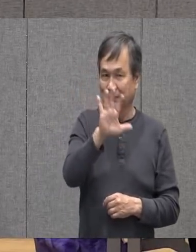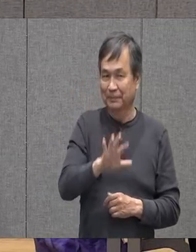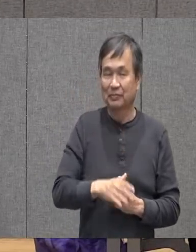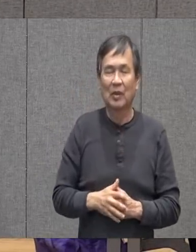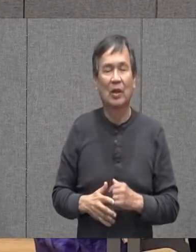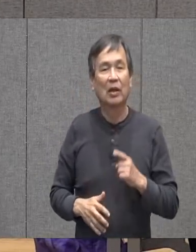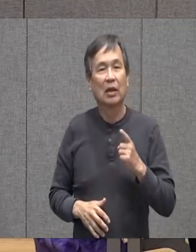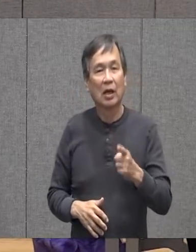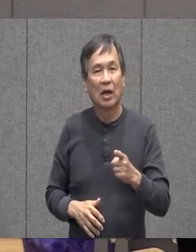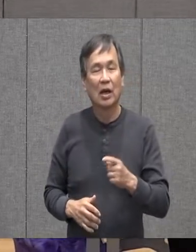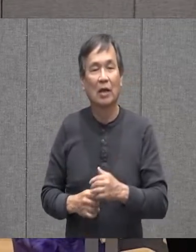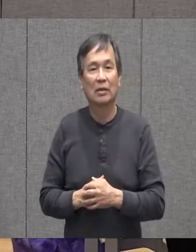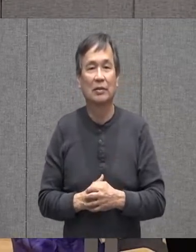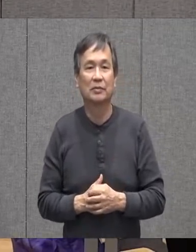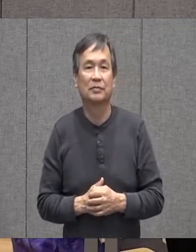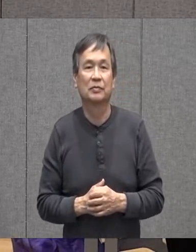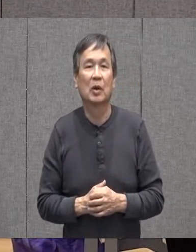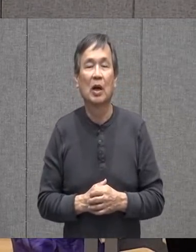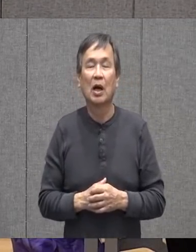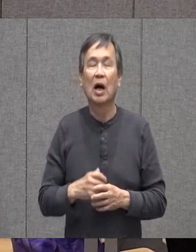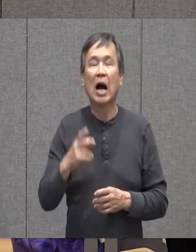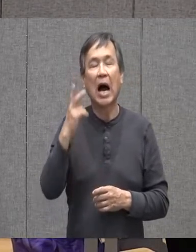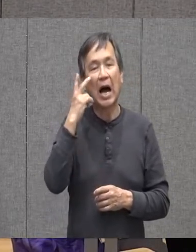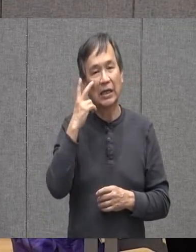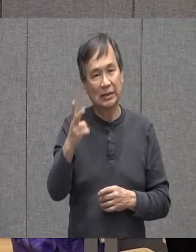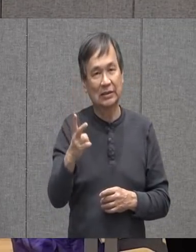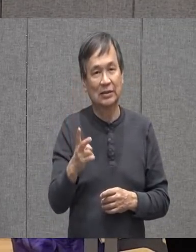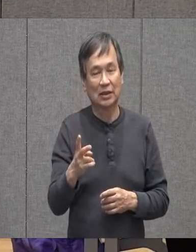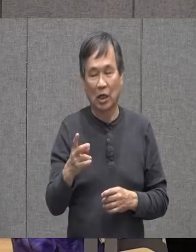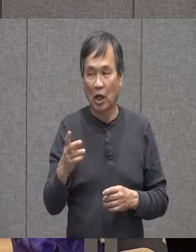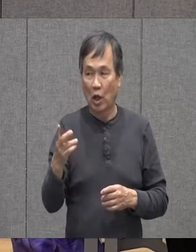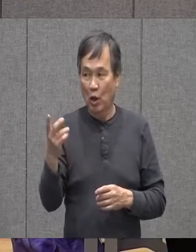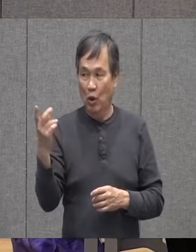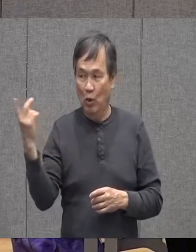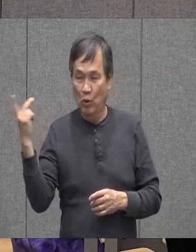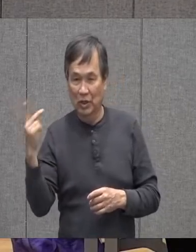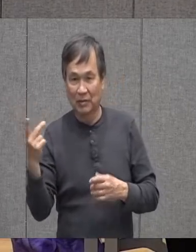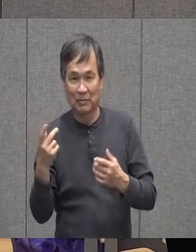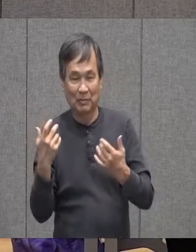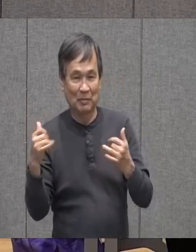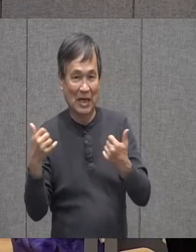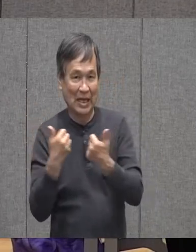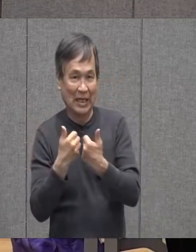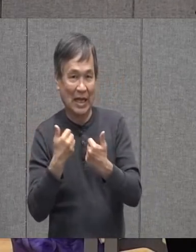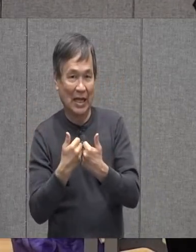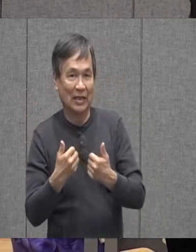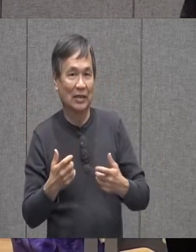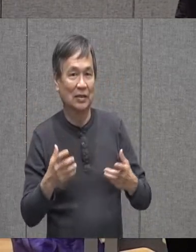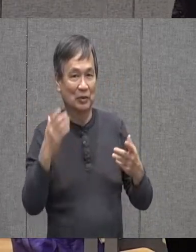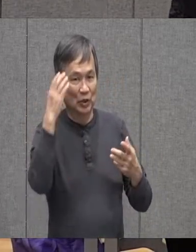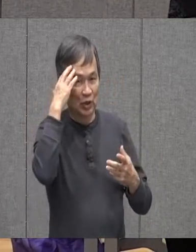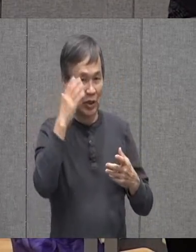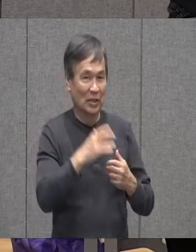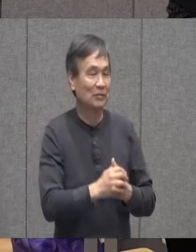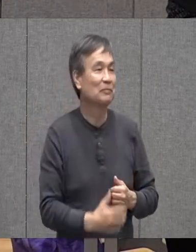reminds me, just in the sense that I see the game that we're going to play is all about going over a hill.